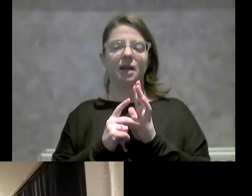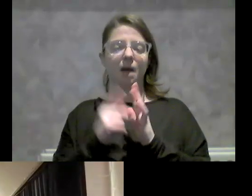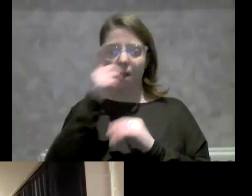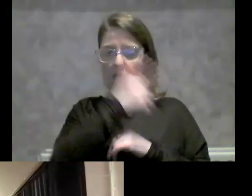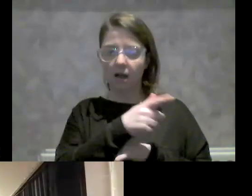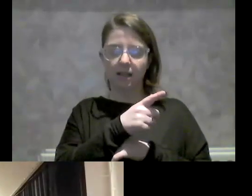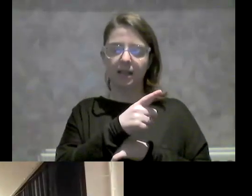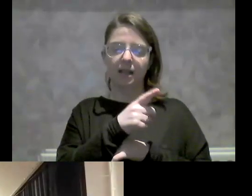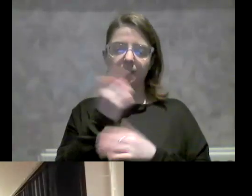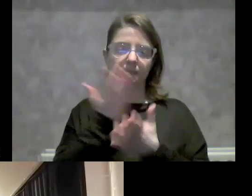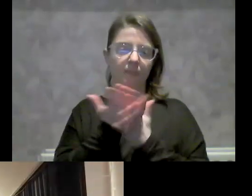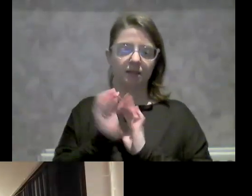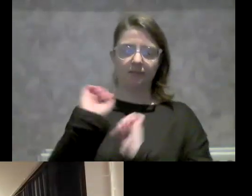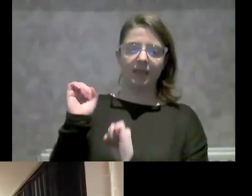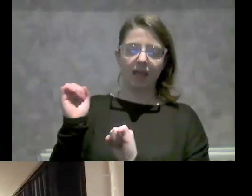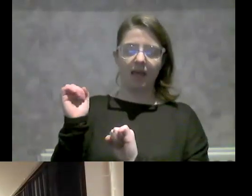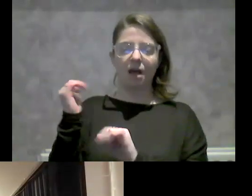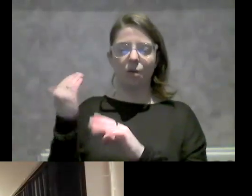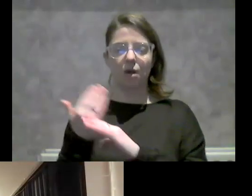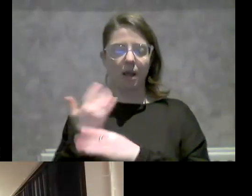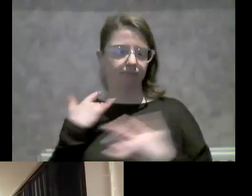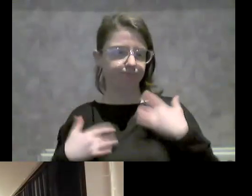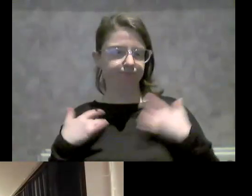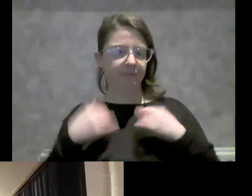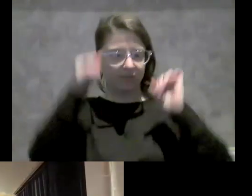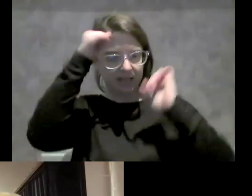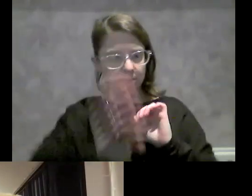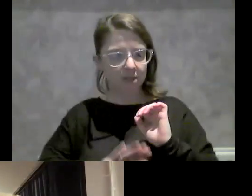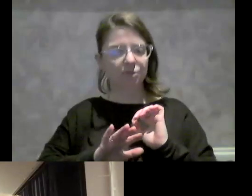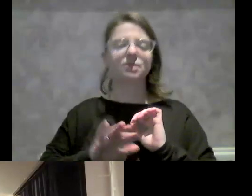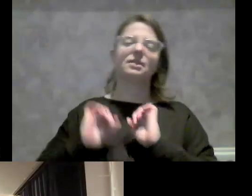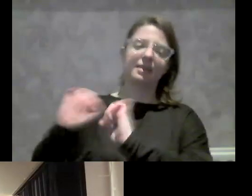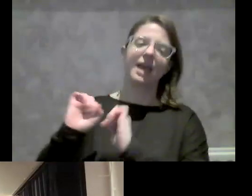see bits of their work, and I'm just so excited for you all to experience their